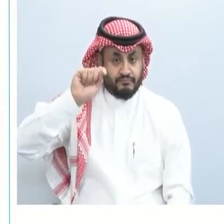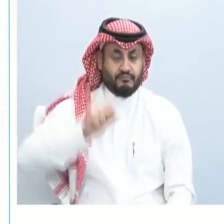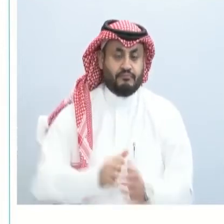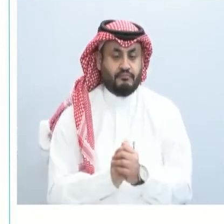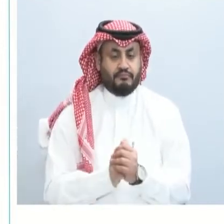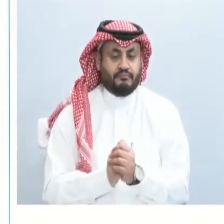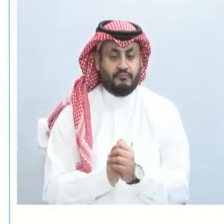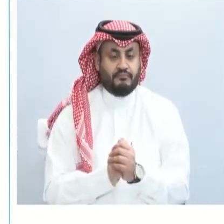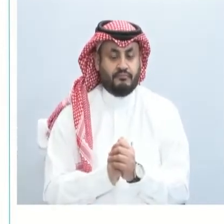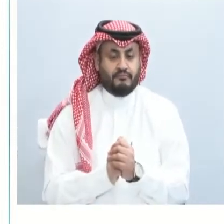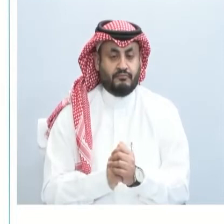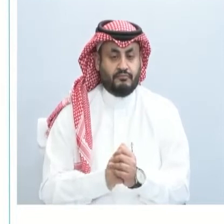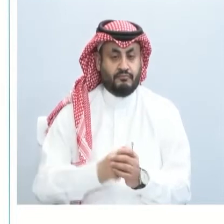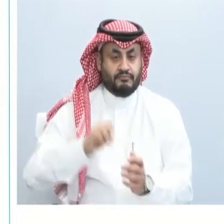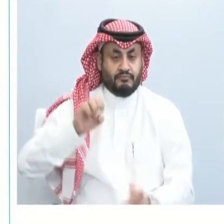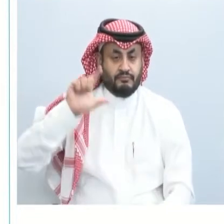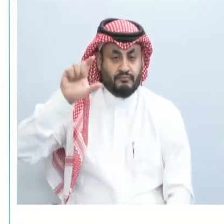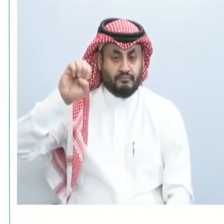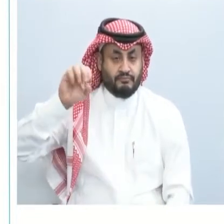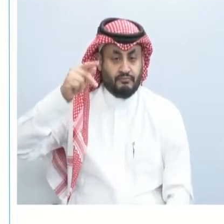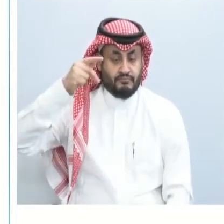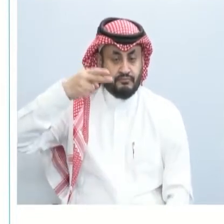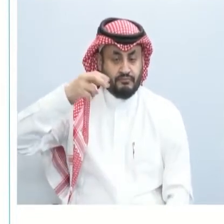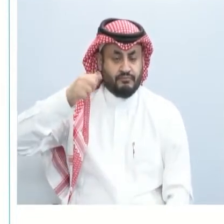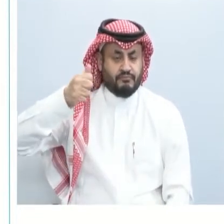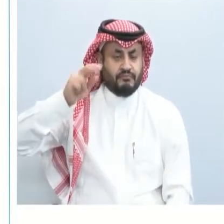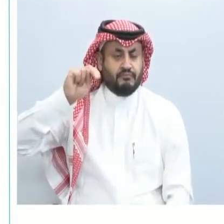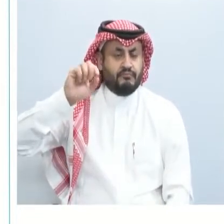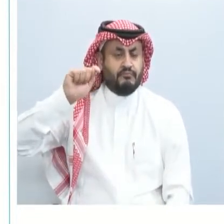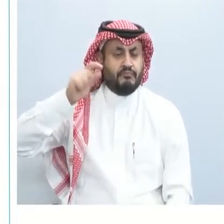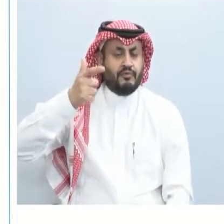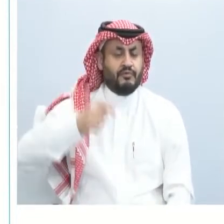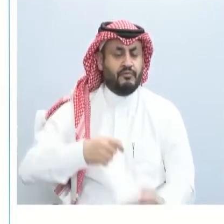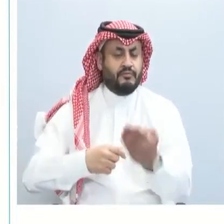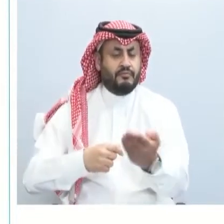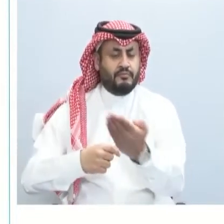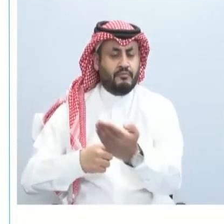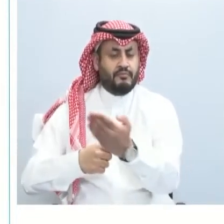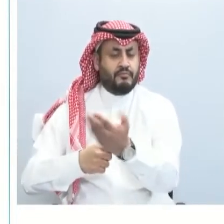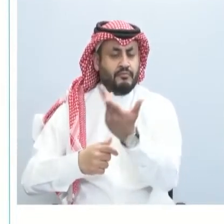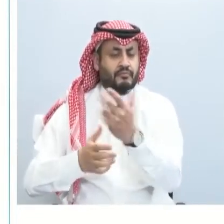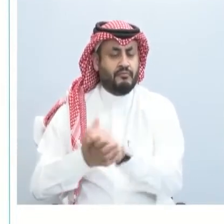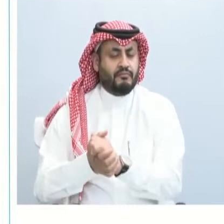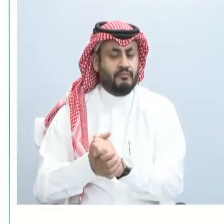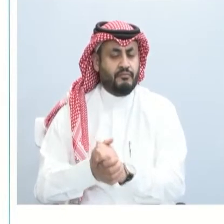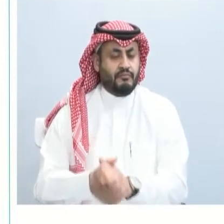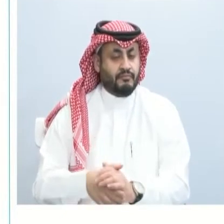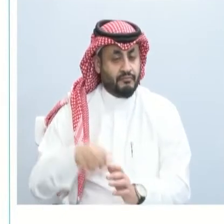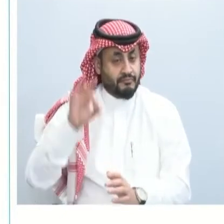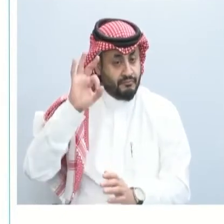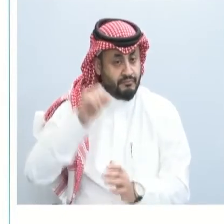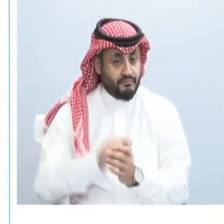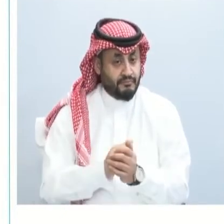Elephant. Elephant. So what do you think? Elephant. Does it start with